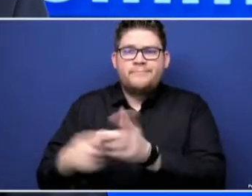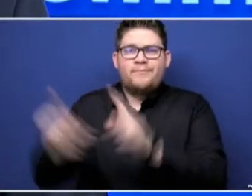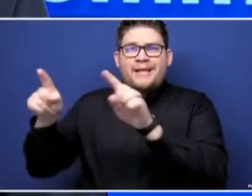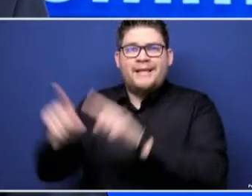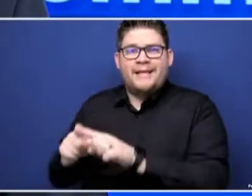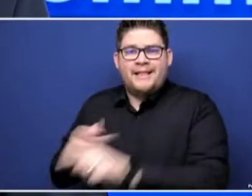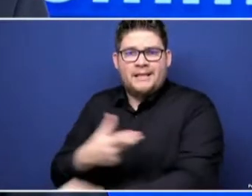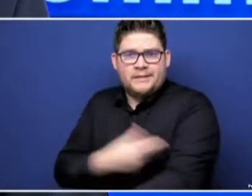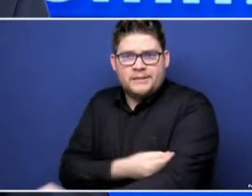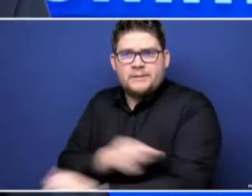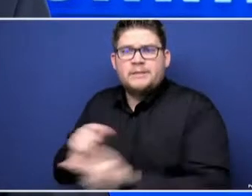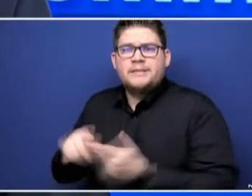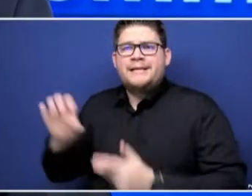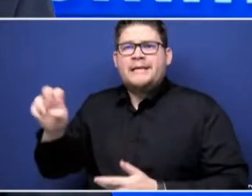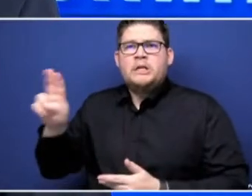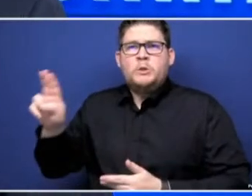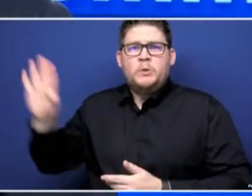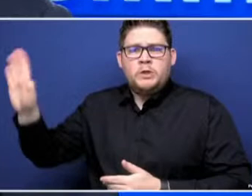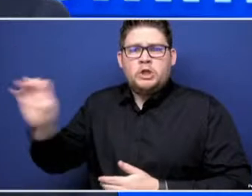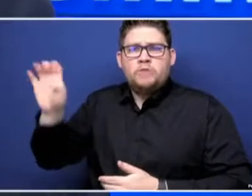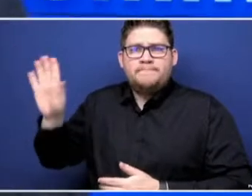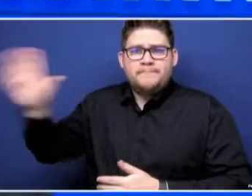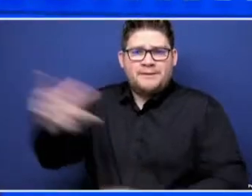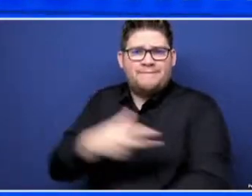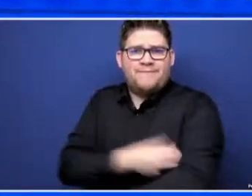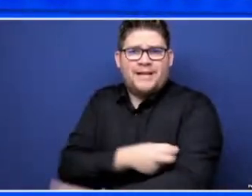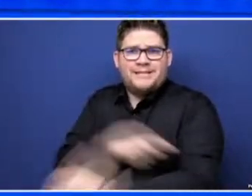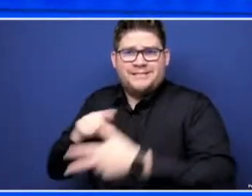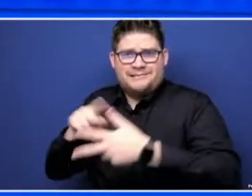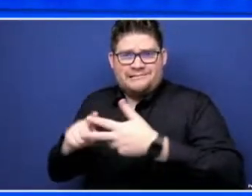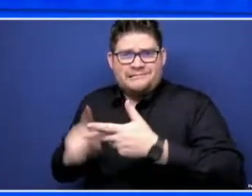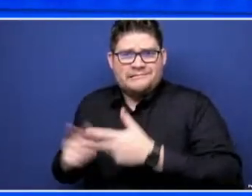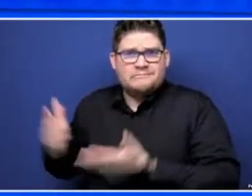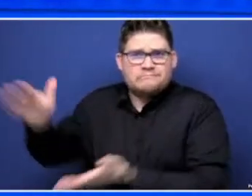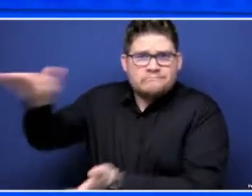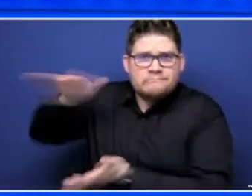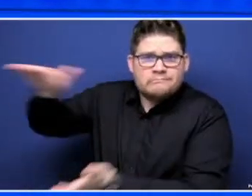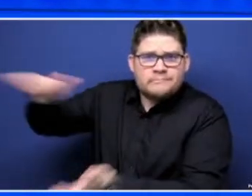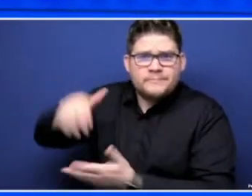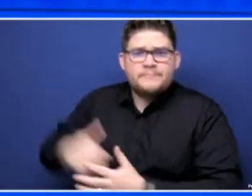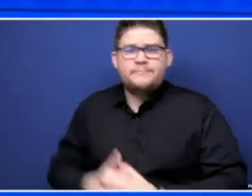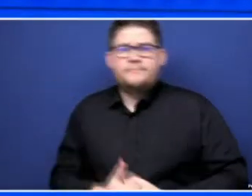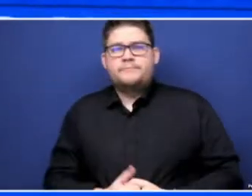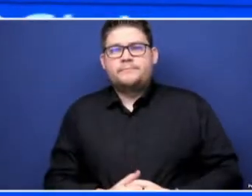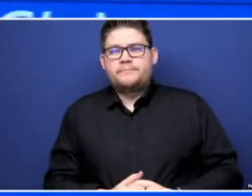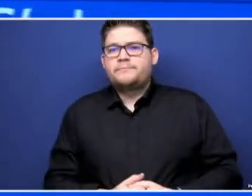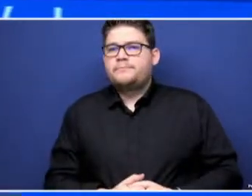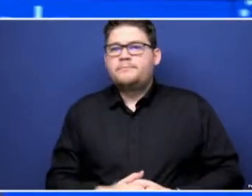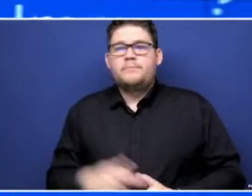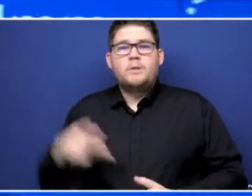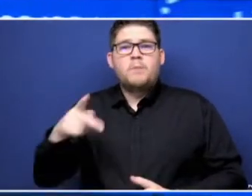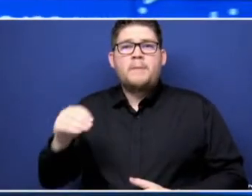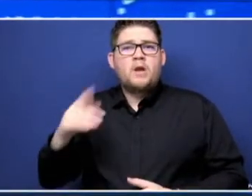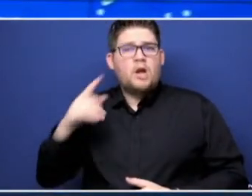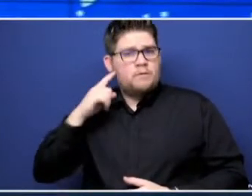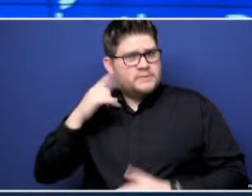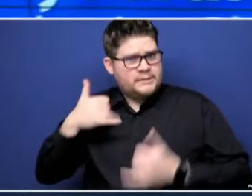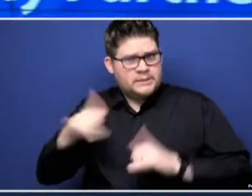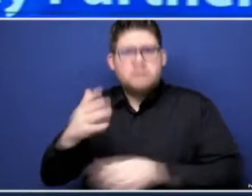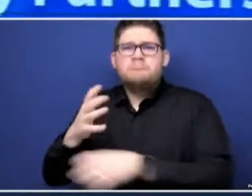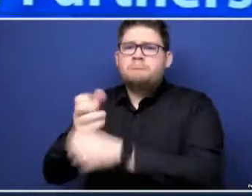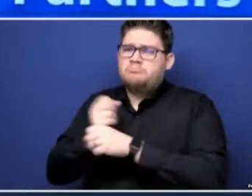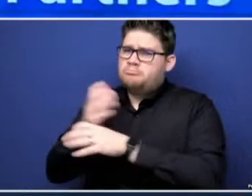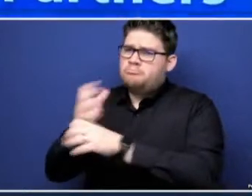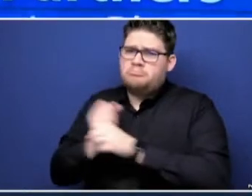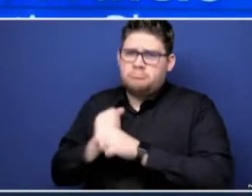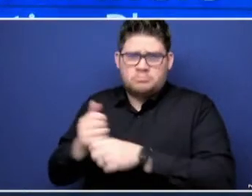I think this one may be better for Dr. Ballem. I've heard from a few people here that are clinically vulnerable over concerns about the